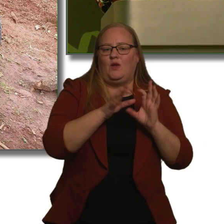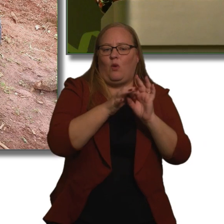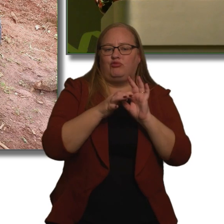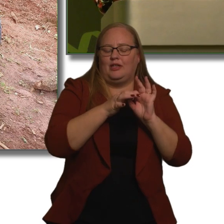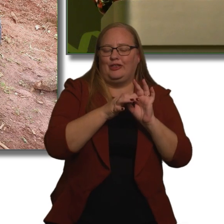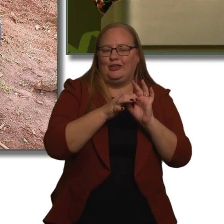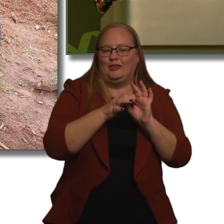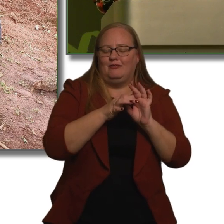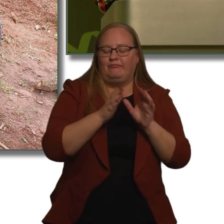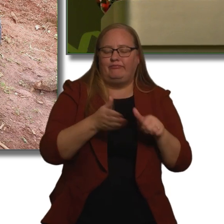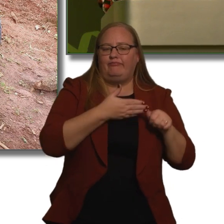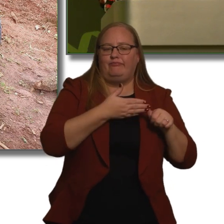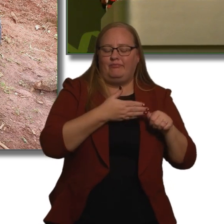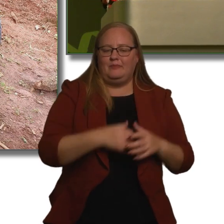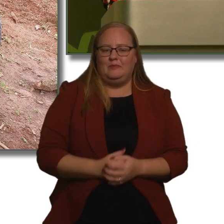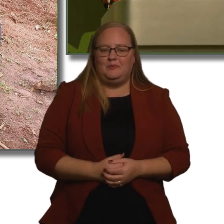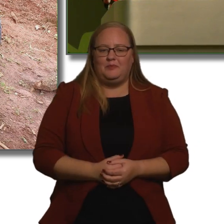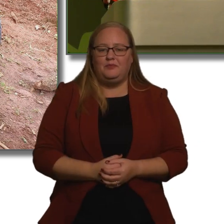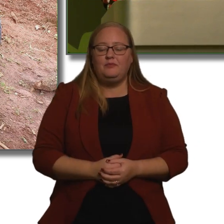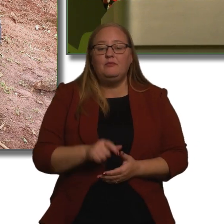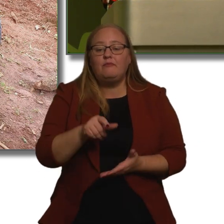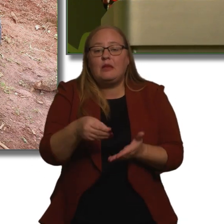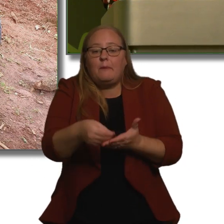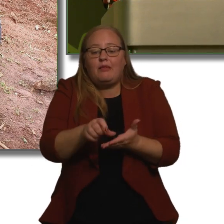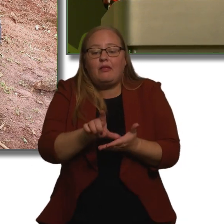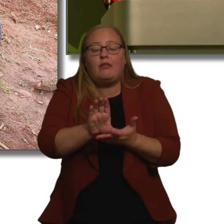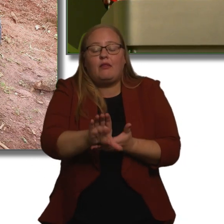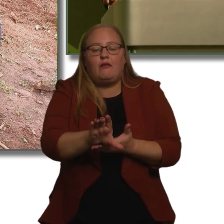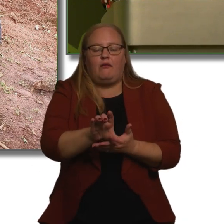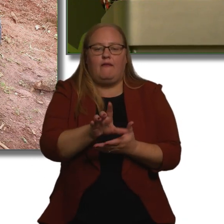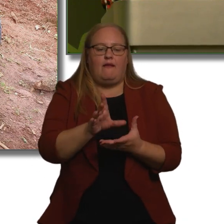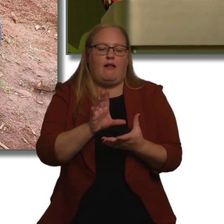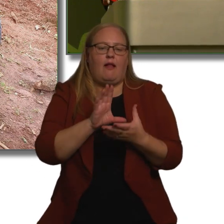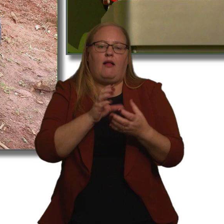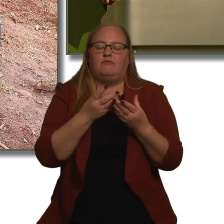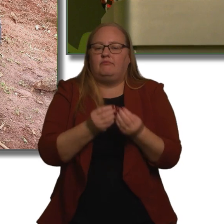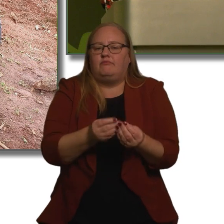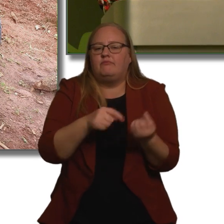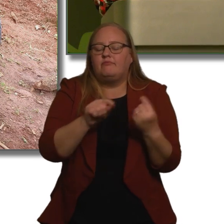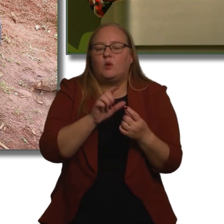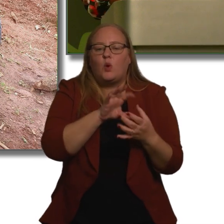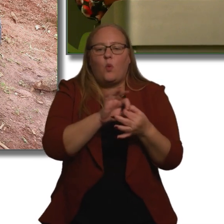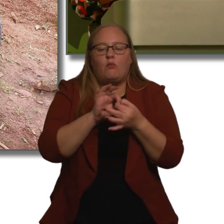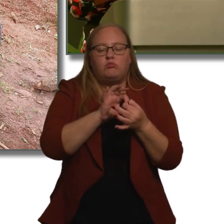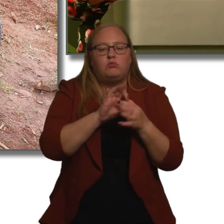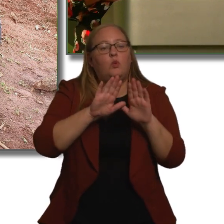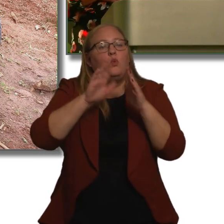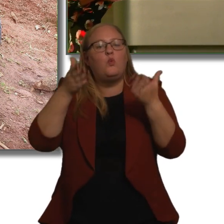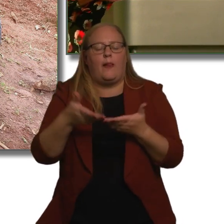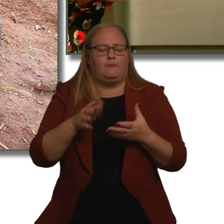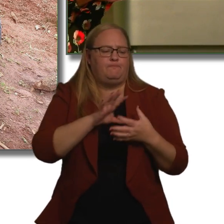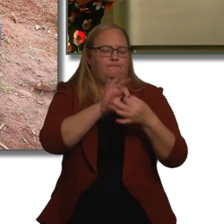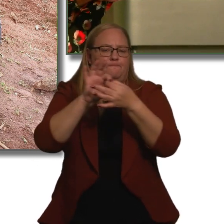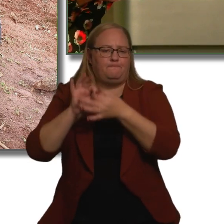began. The fund will enable co-ops worldwide to work together in solidarity,